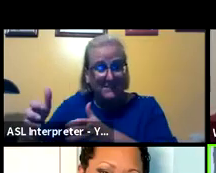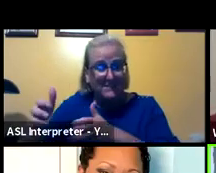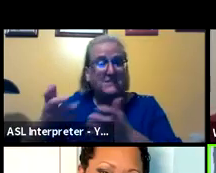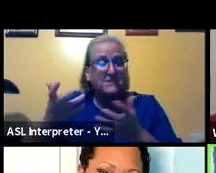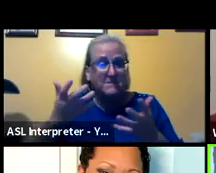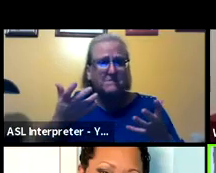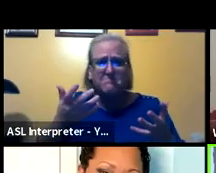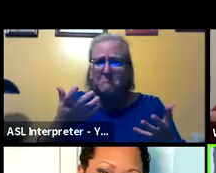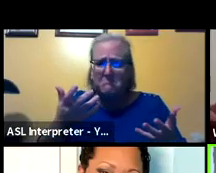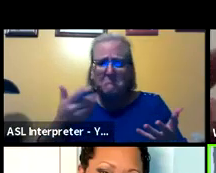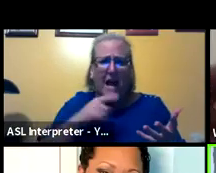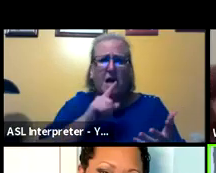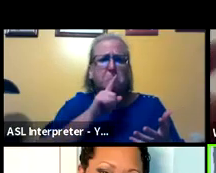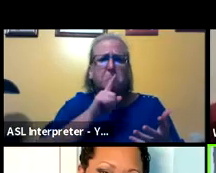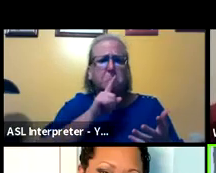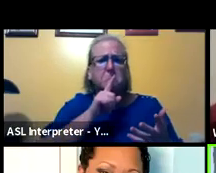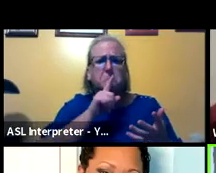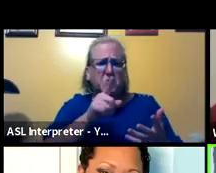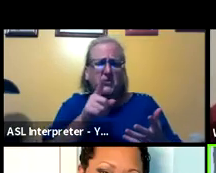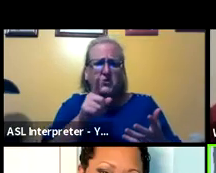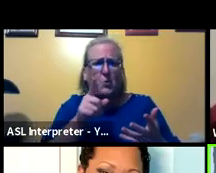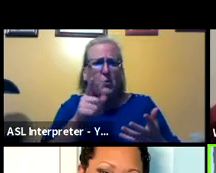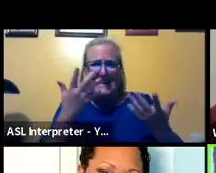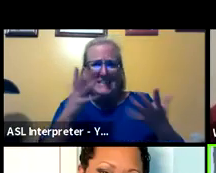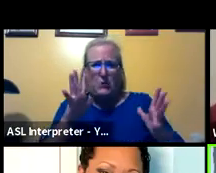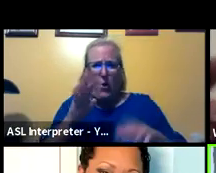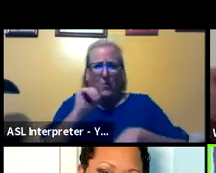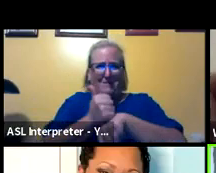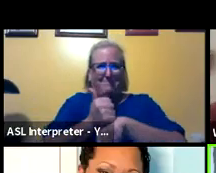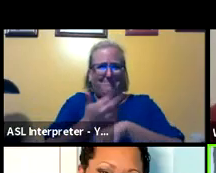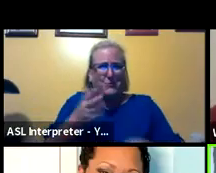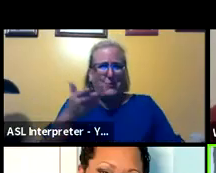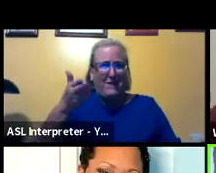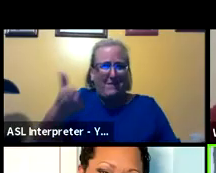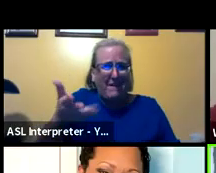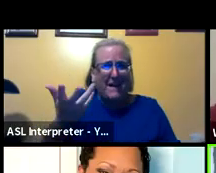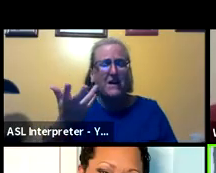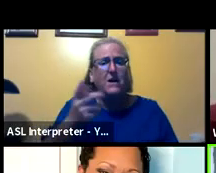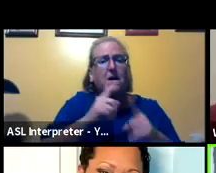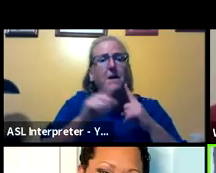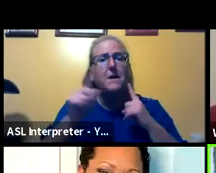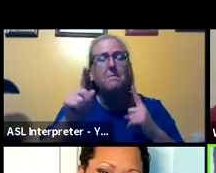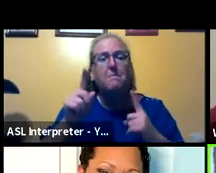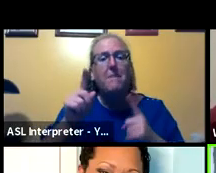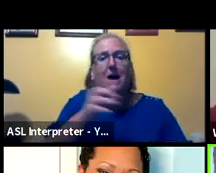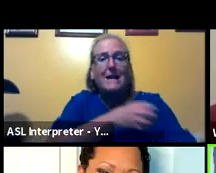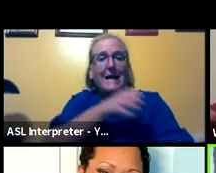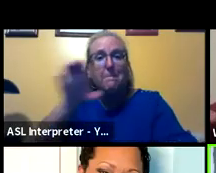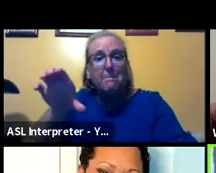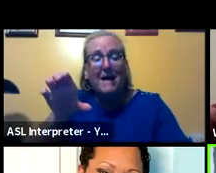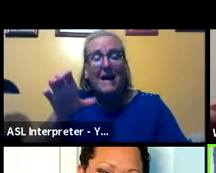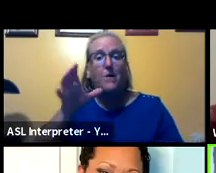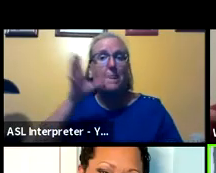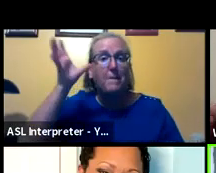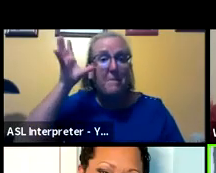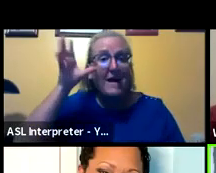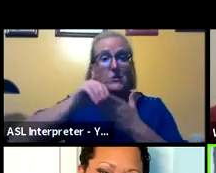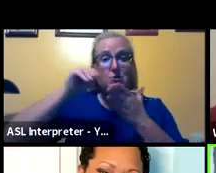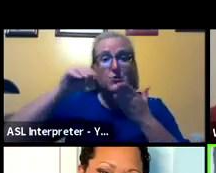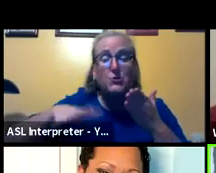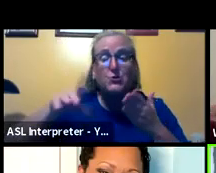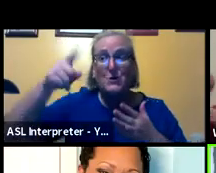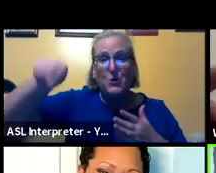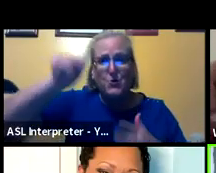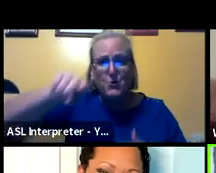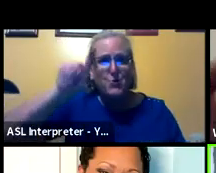it already exists, but empower parents and students to know exactly from